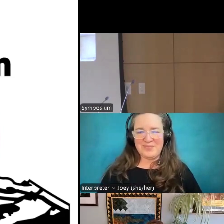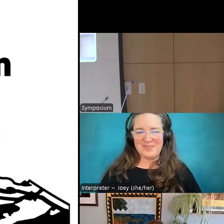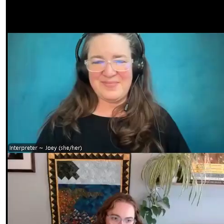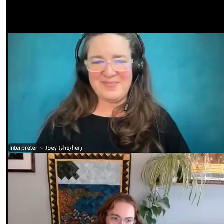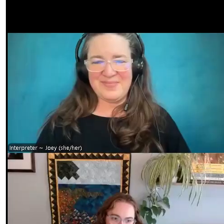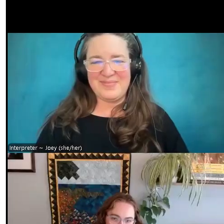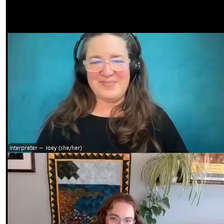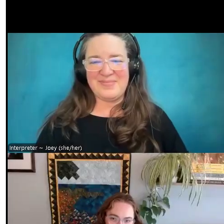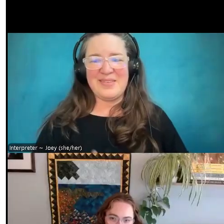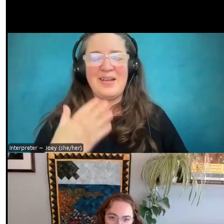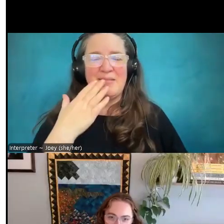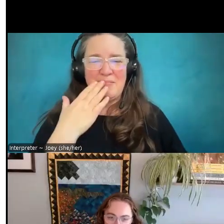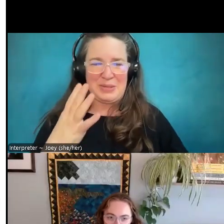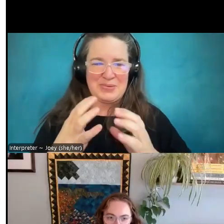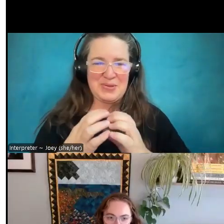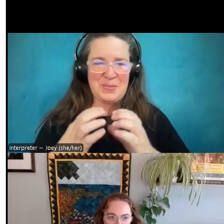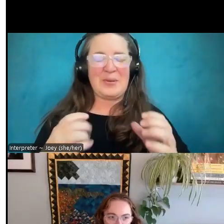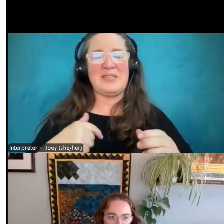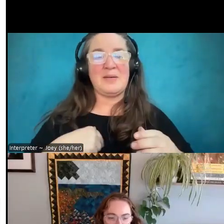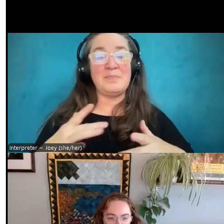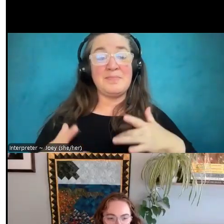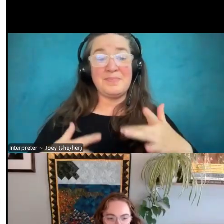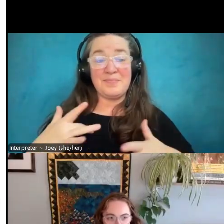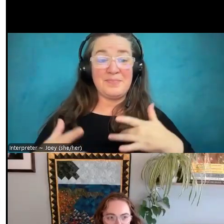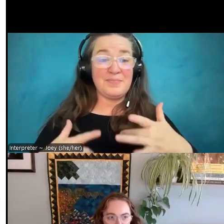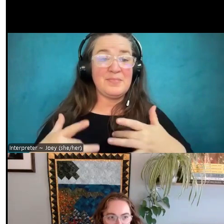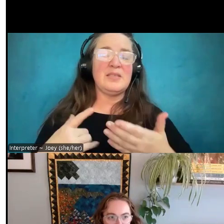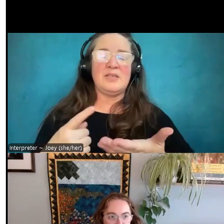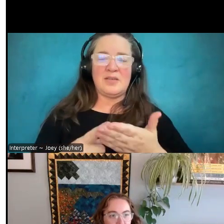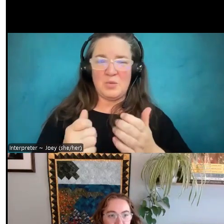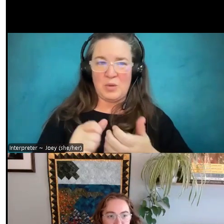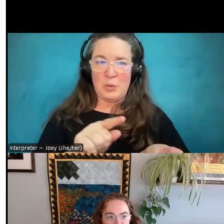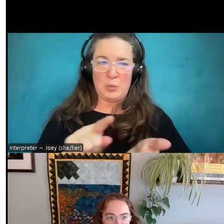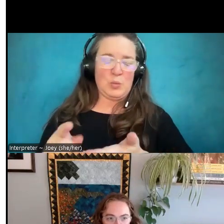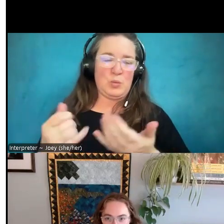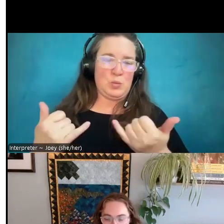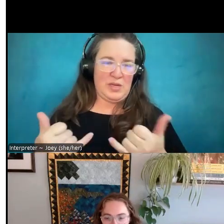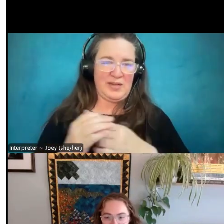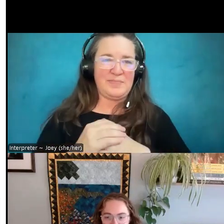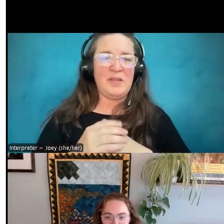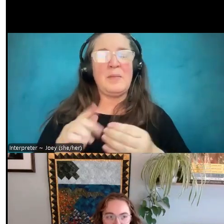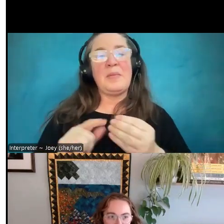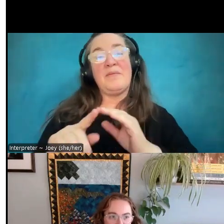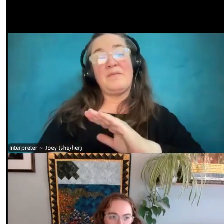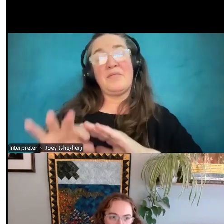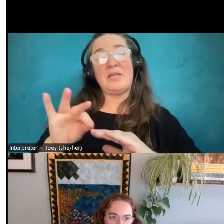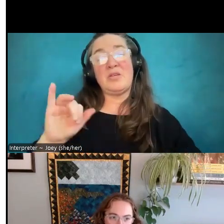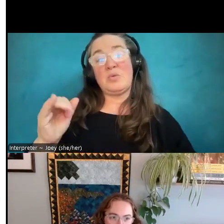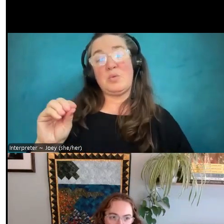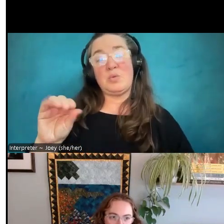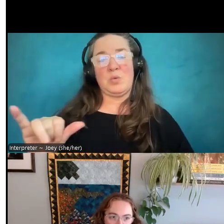Thank you so much. I am really excited to talk with you today about finding joy again with my